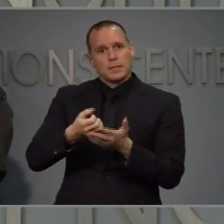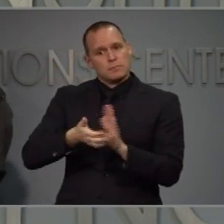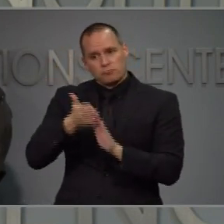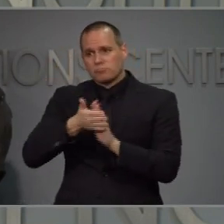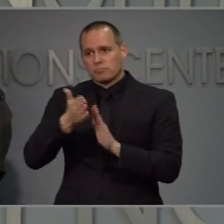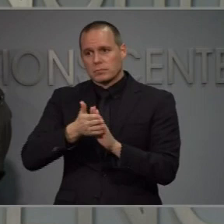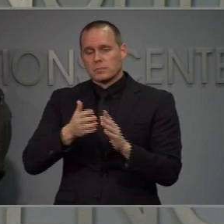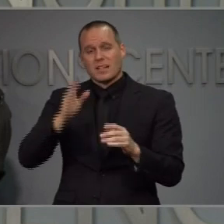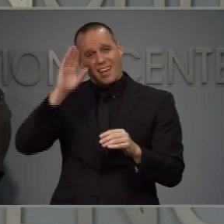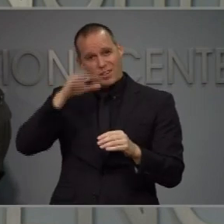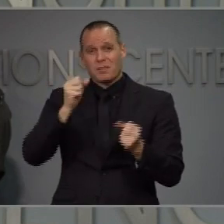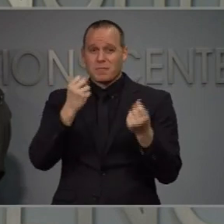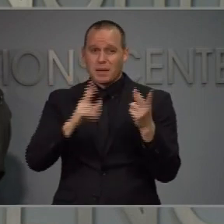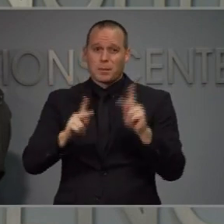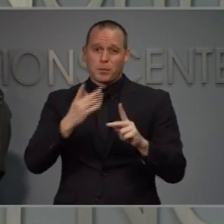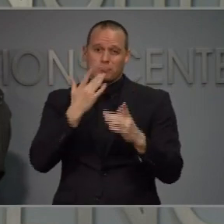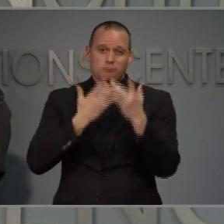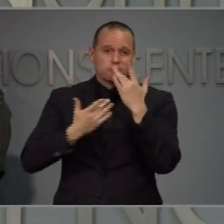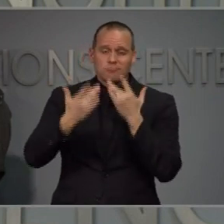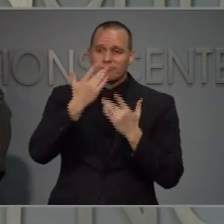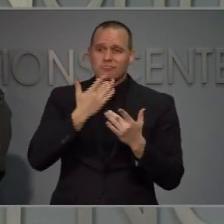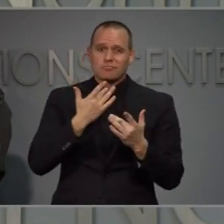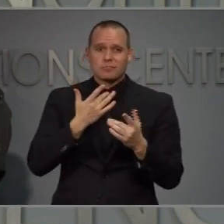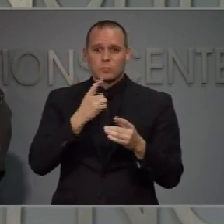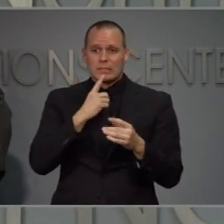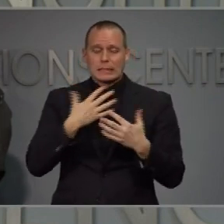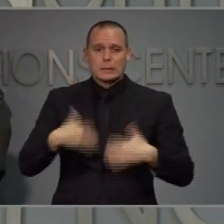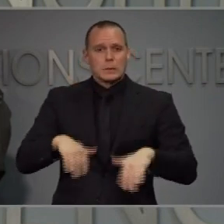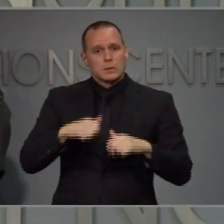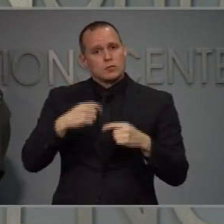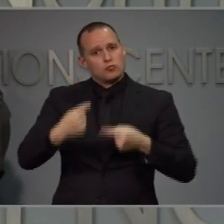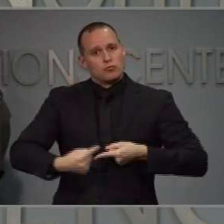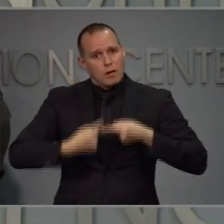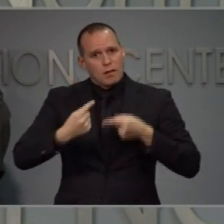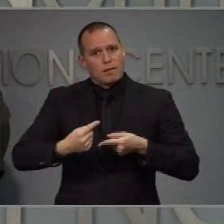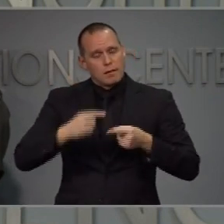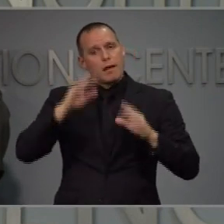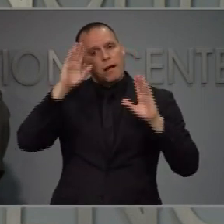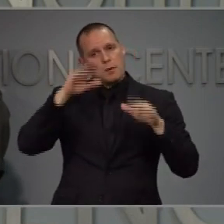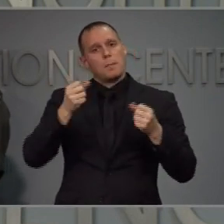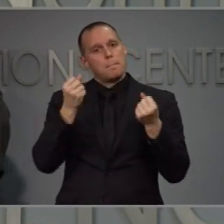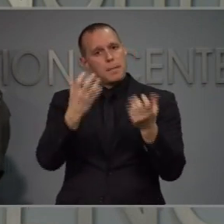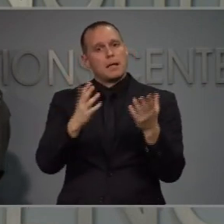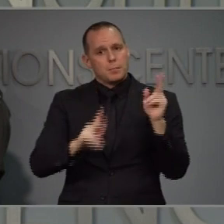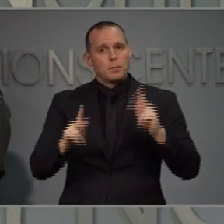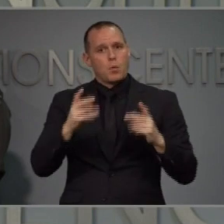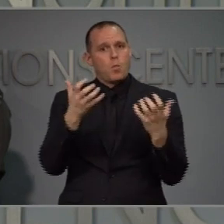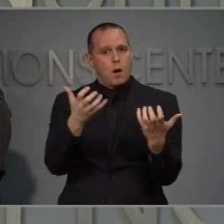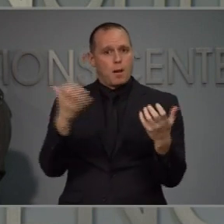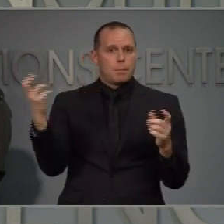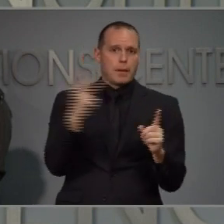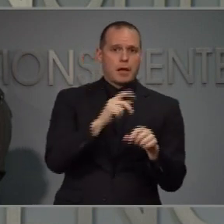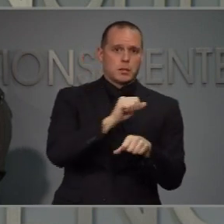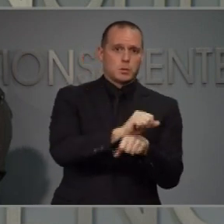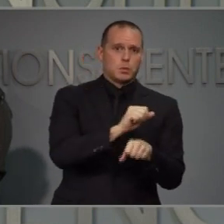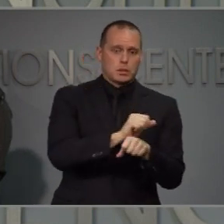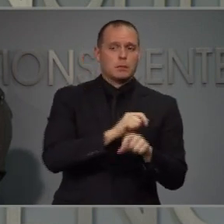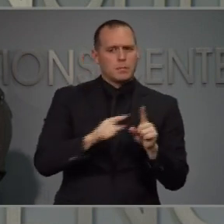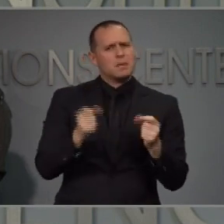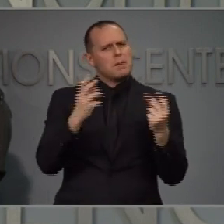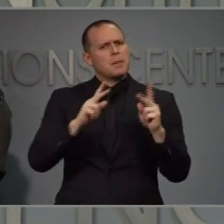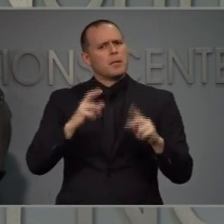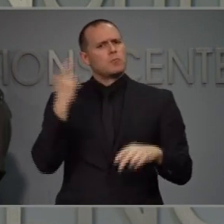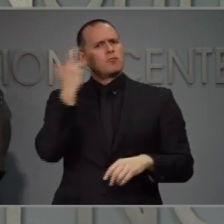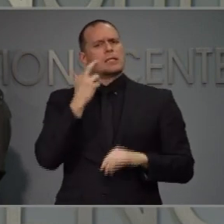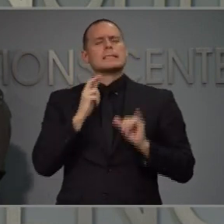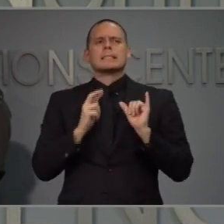people really want to get back to work. But I think most people understand that we need to be safe about it, not only for